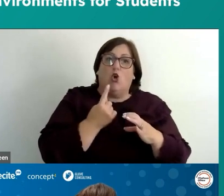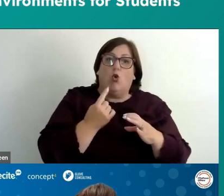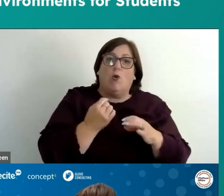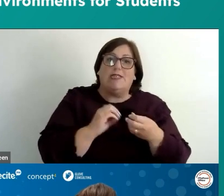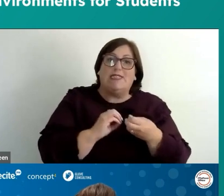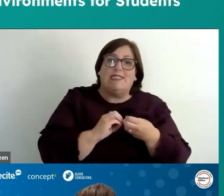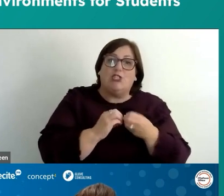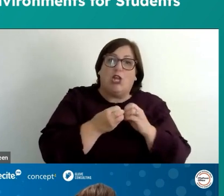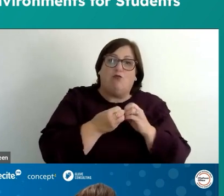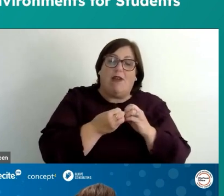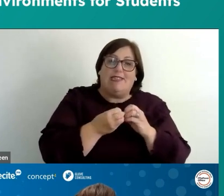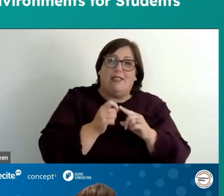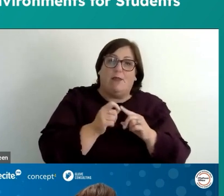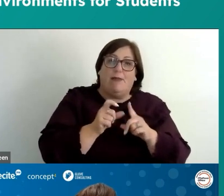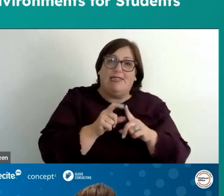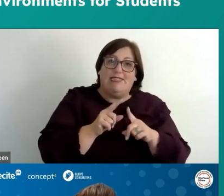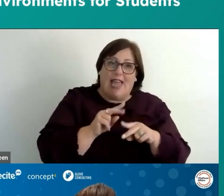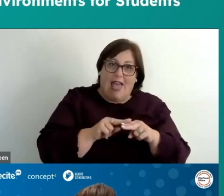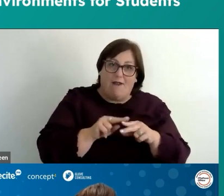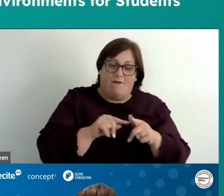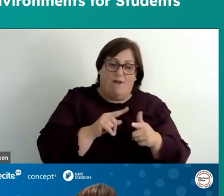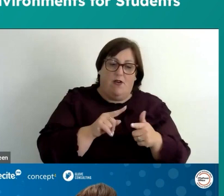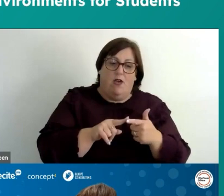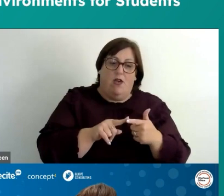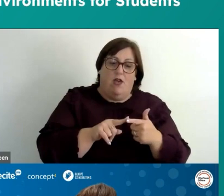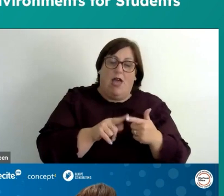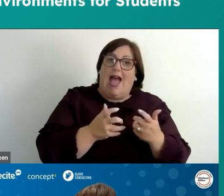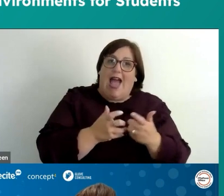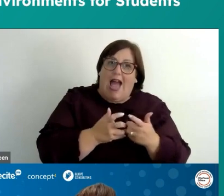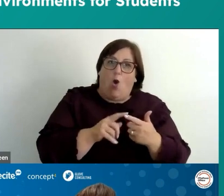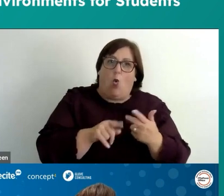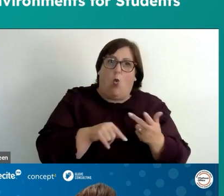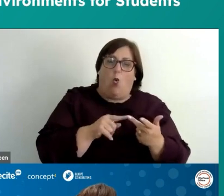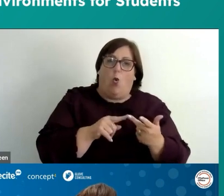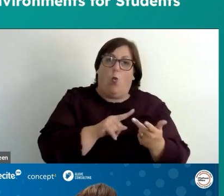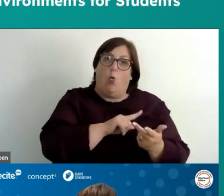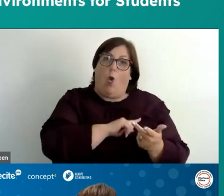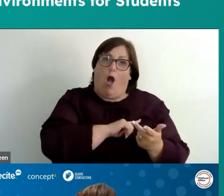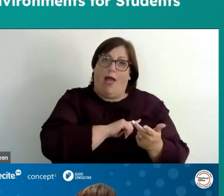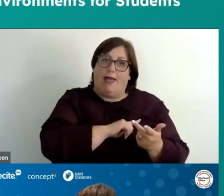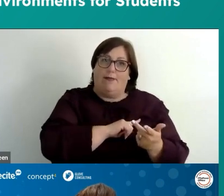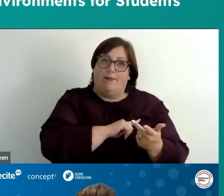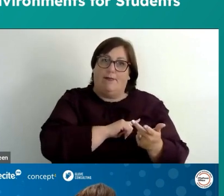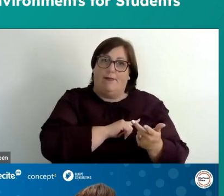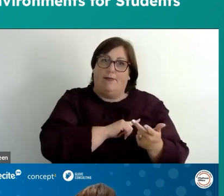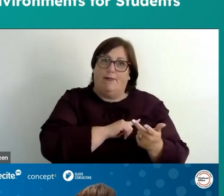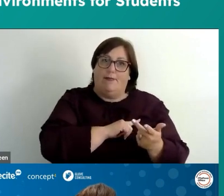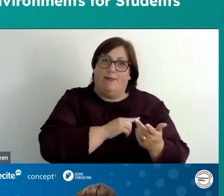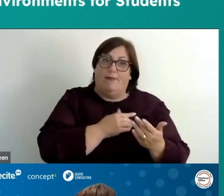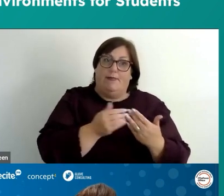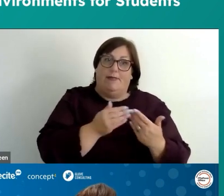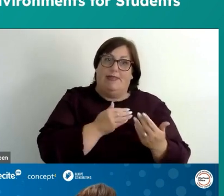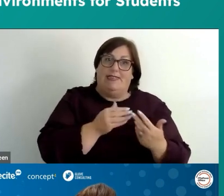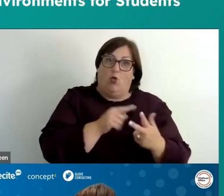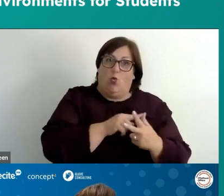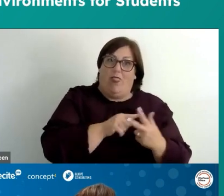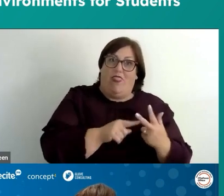generated, why are they being generated before they even get onto your website? Deal with the problem upstream,